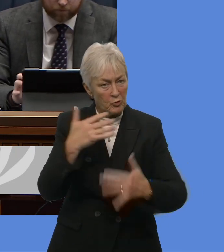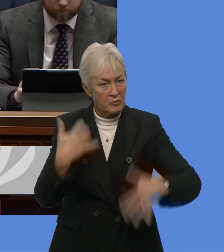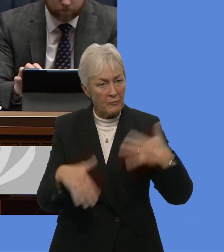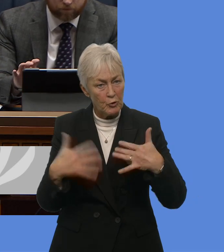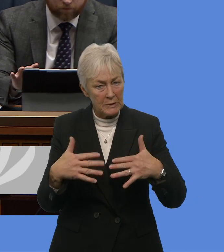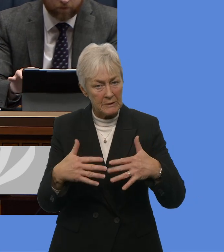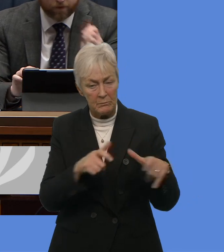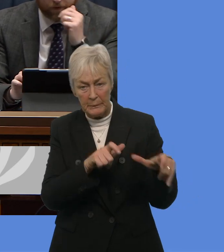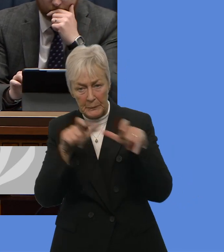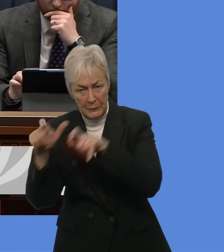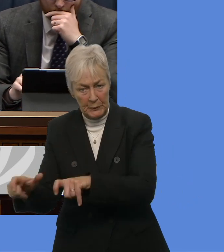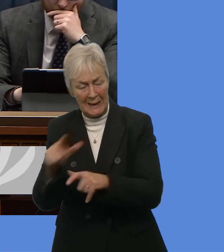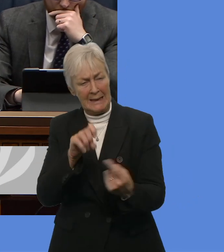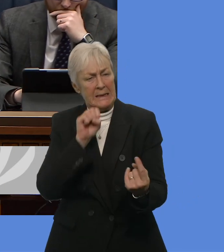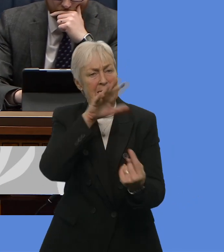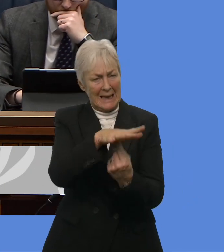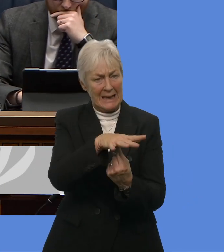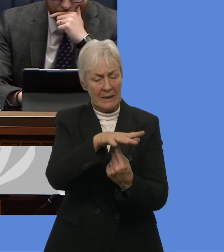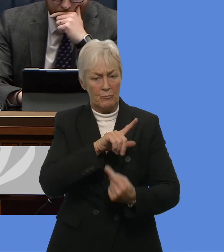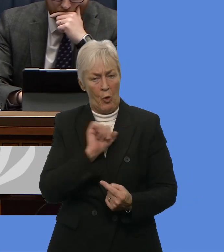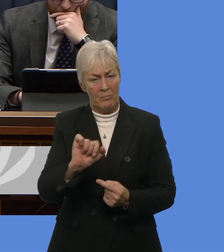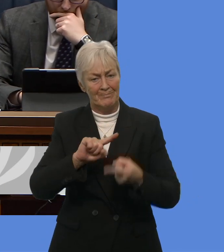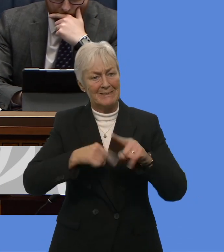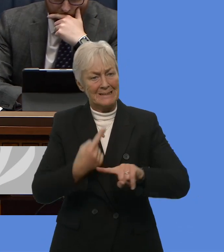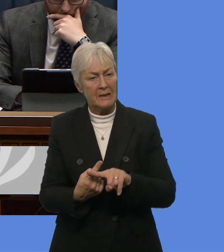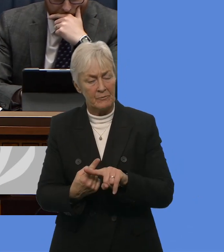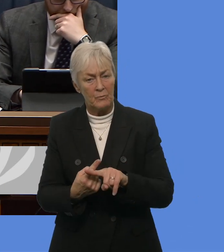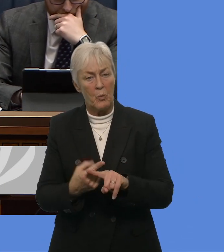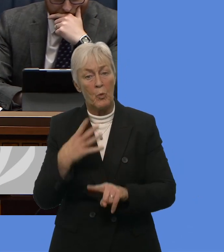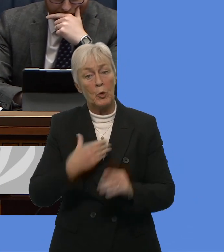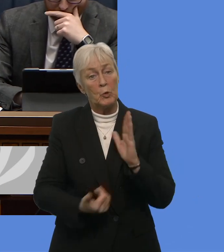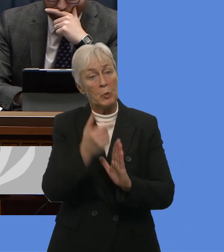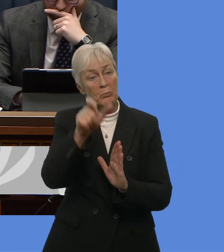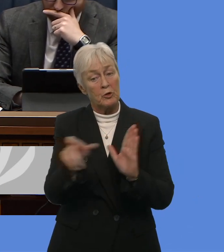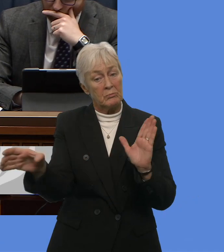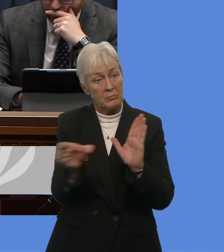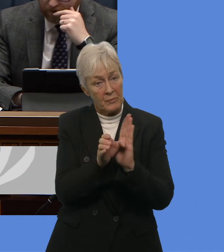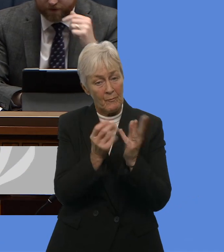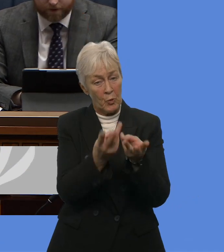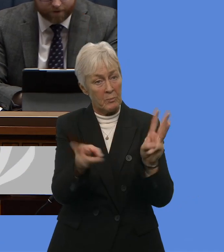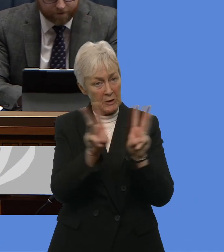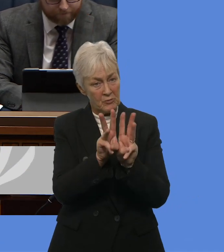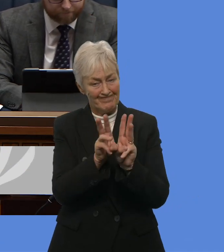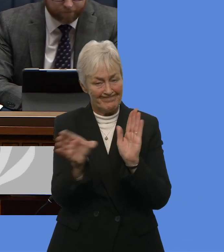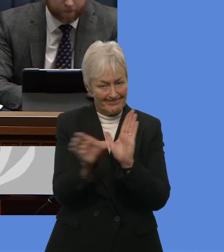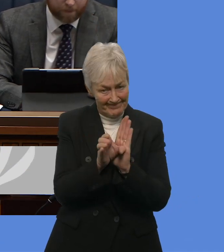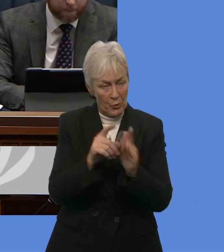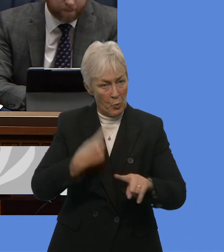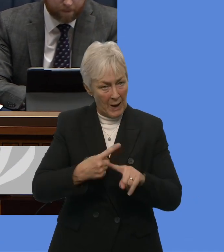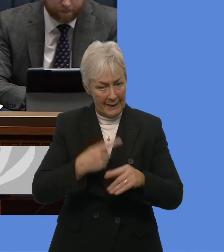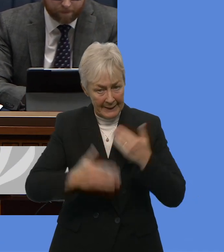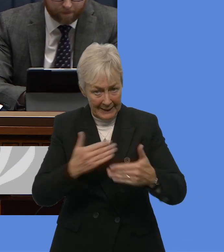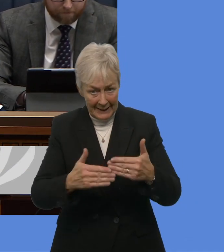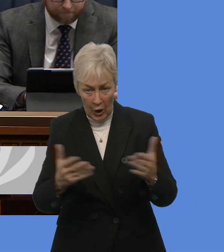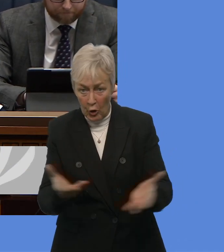addressed. This is a key priority for the Executive. We are keen that the new Commissioner is appointed as soon as possible and would encourage anyone who